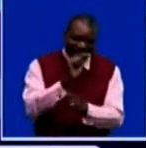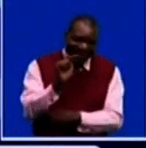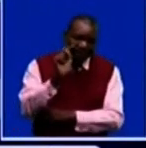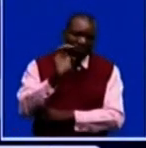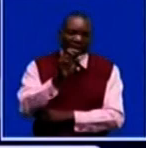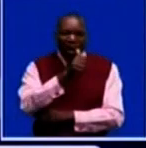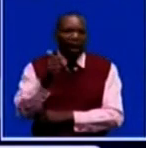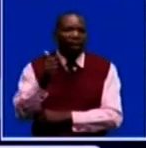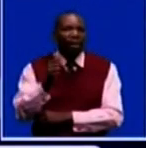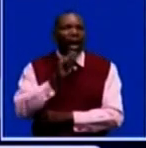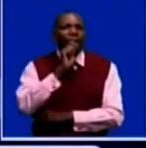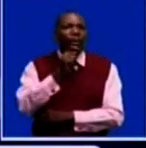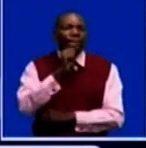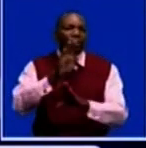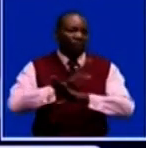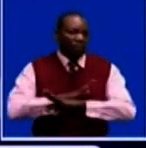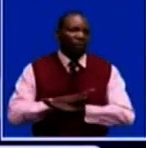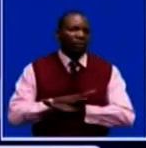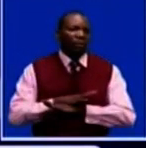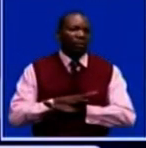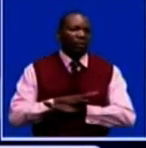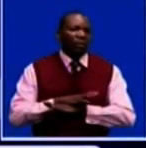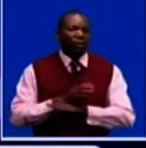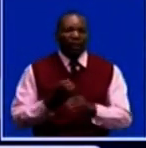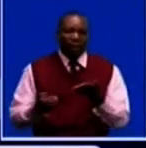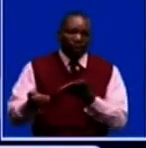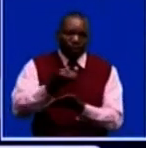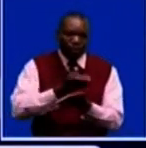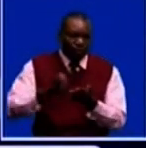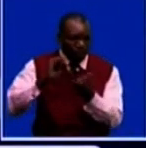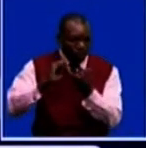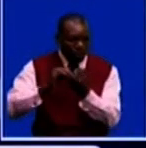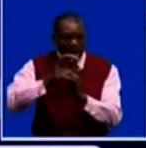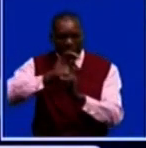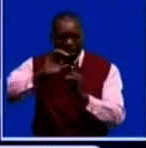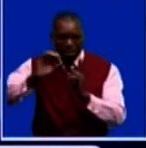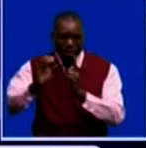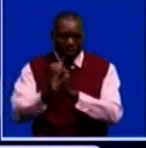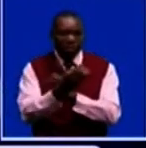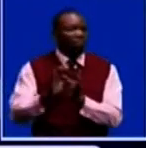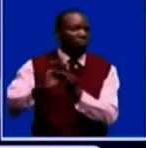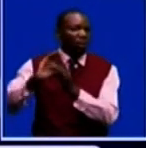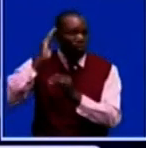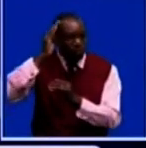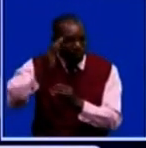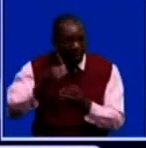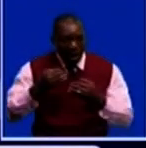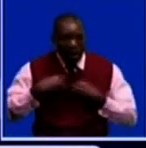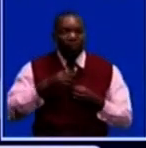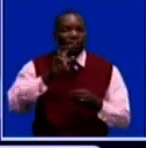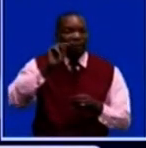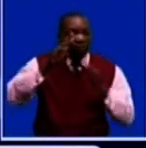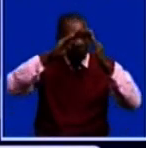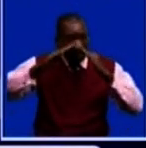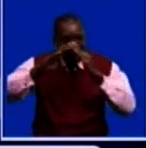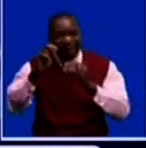media outlets, adding that he will interface to spur economic, social and cultural ties. Chongqing Broadcasting Group, which runs 13 TV channels,